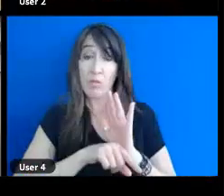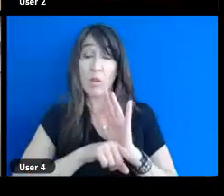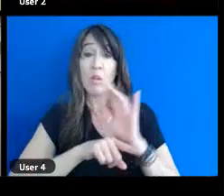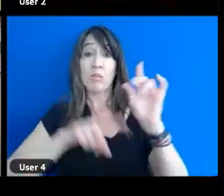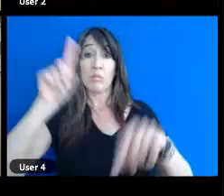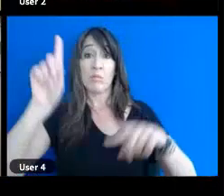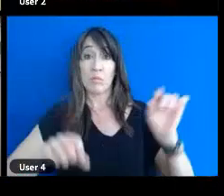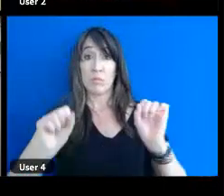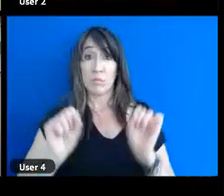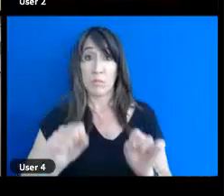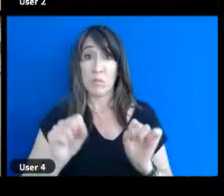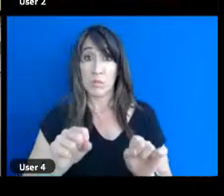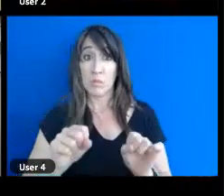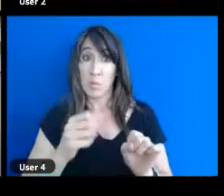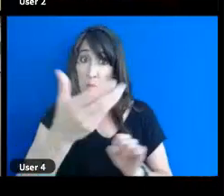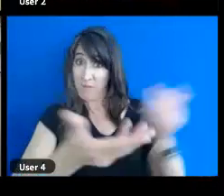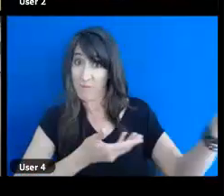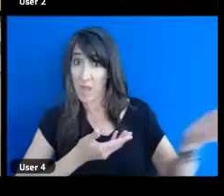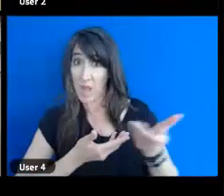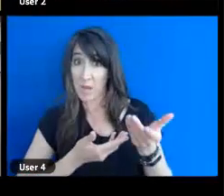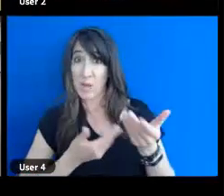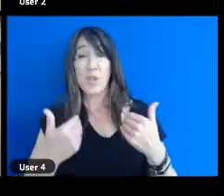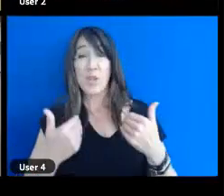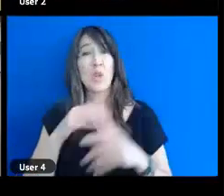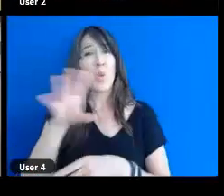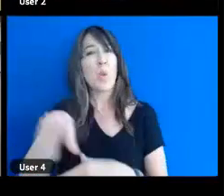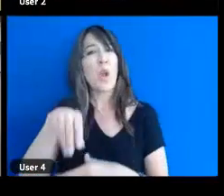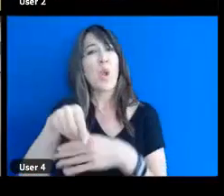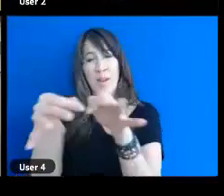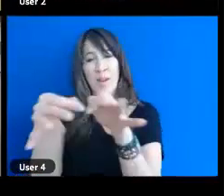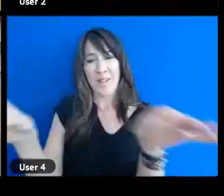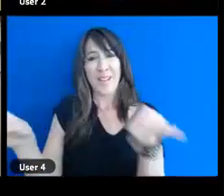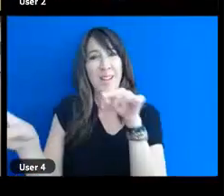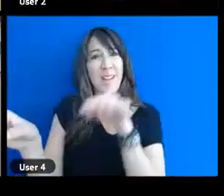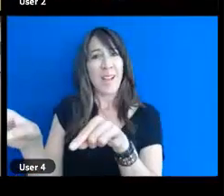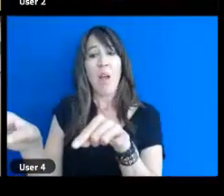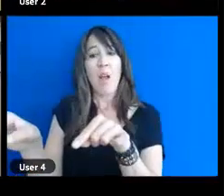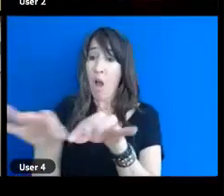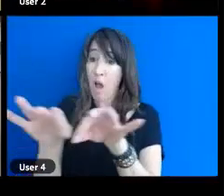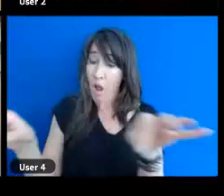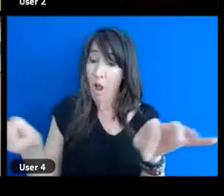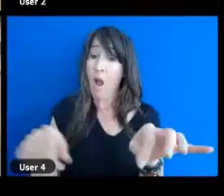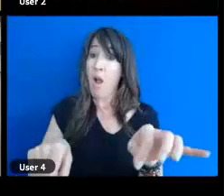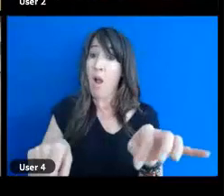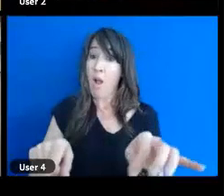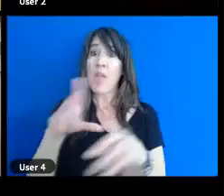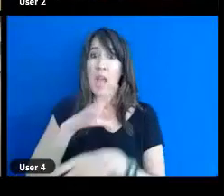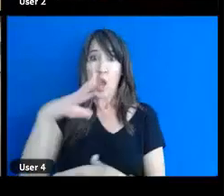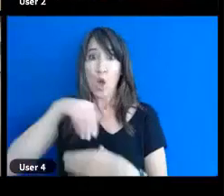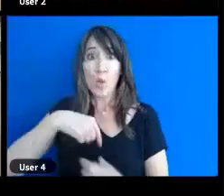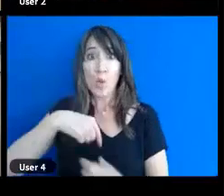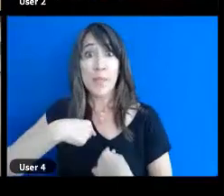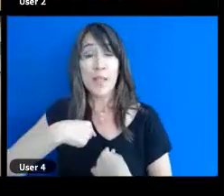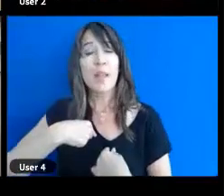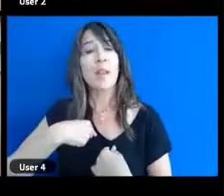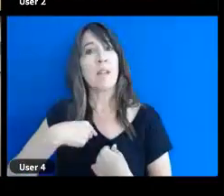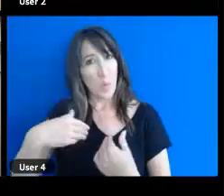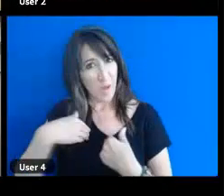about: do you invite applicants from diverse backgrounds and abilities to apply? Do you have a statement that encourages